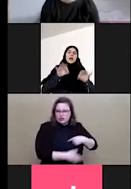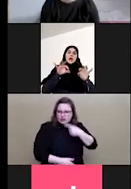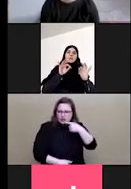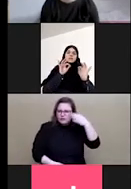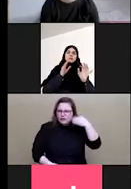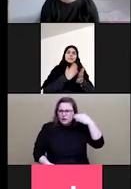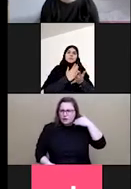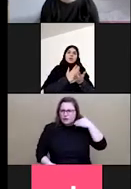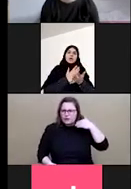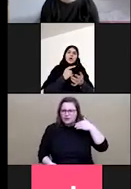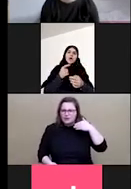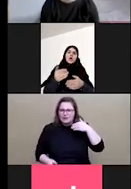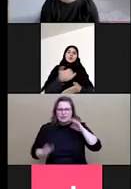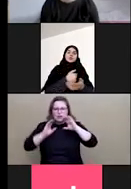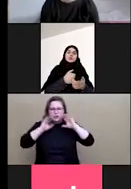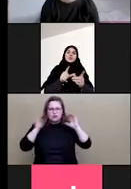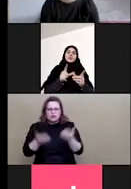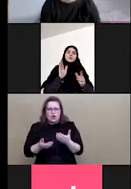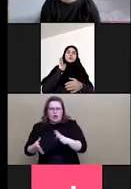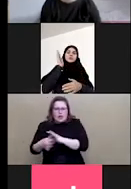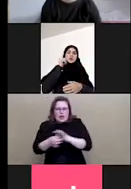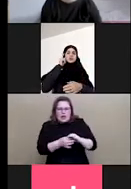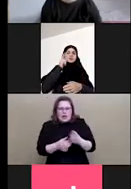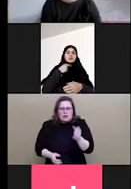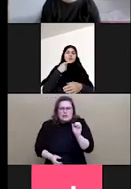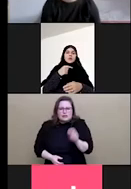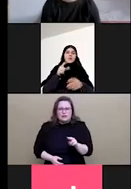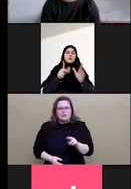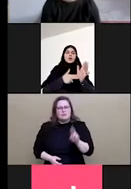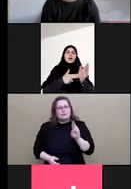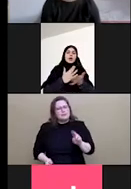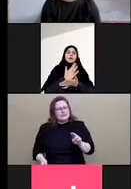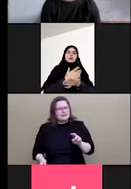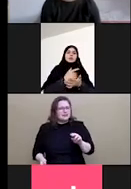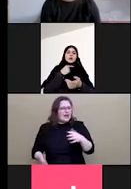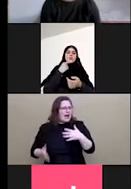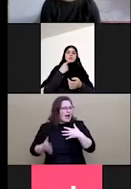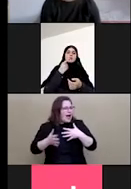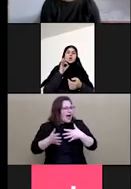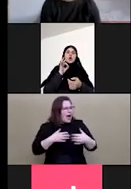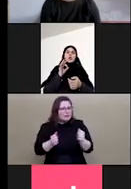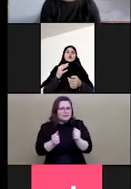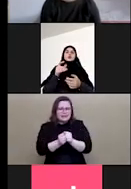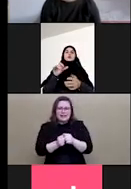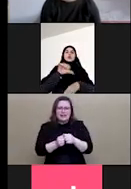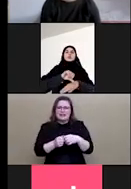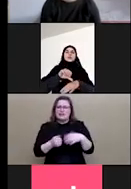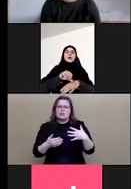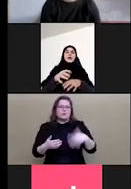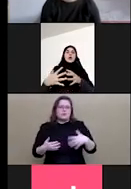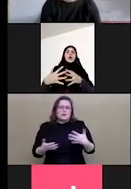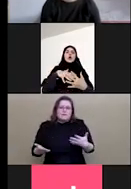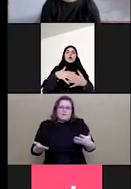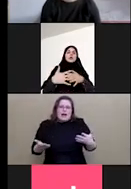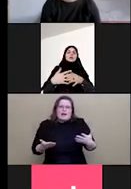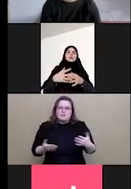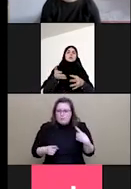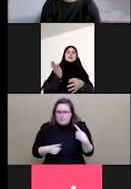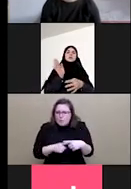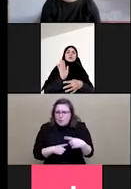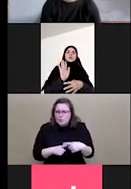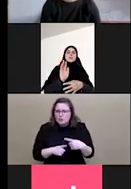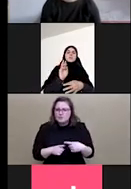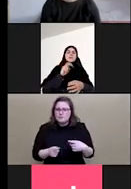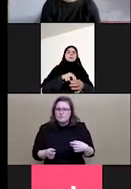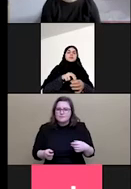with the social cohesion, the approach is really, really welcome and positive. What